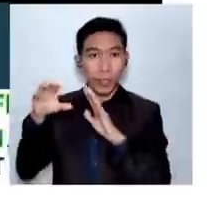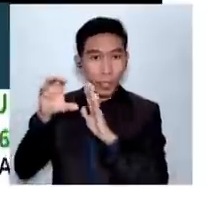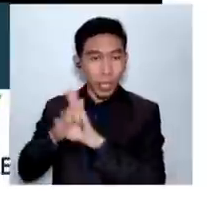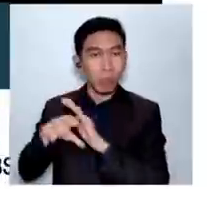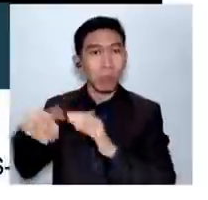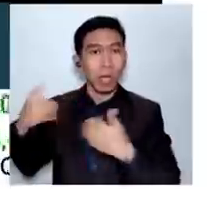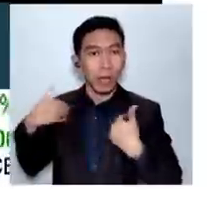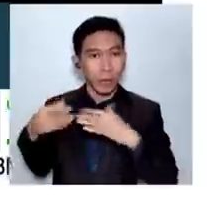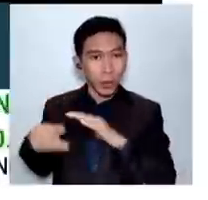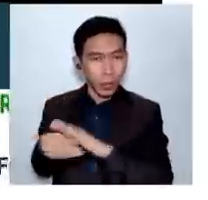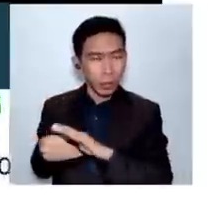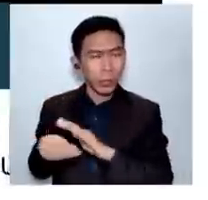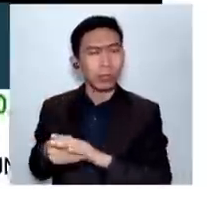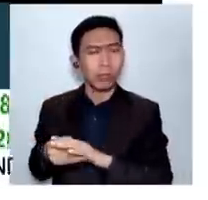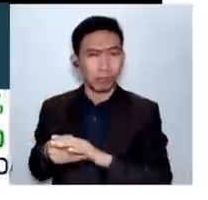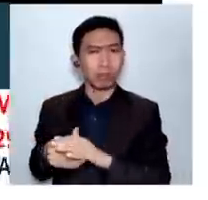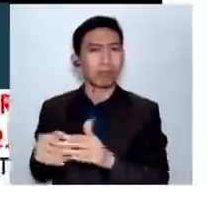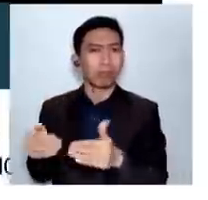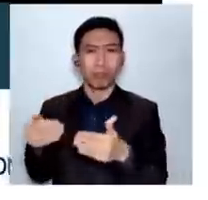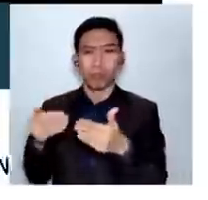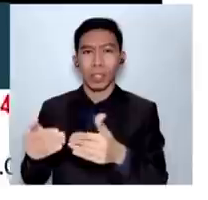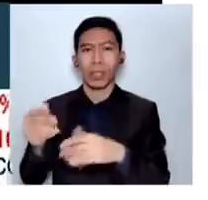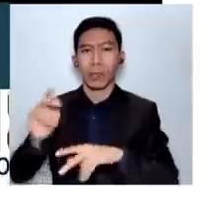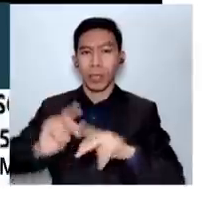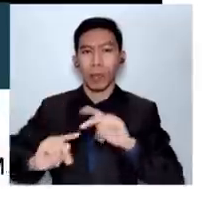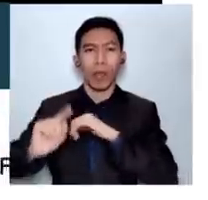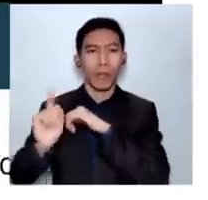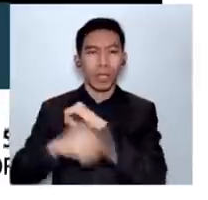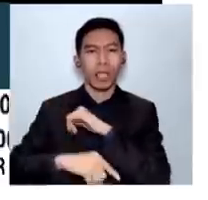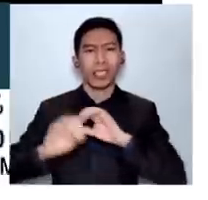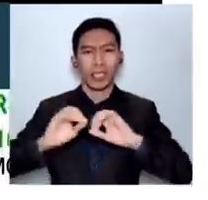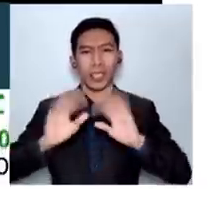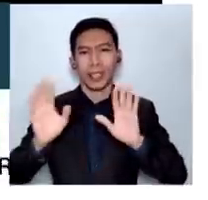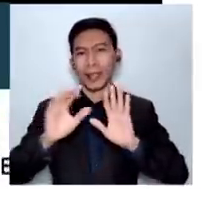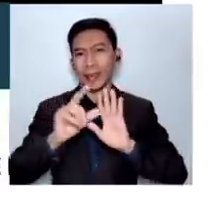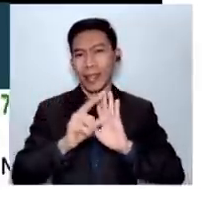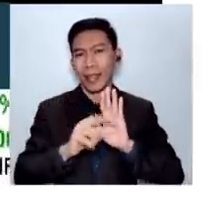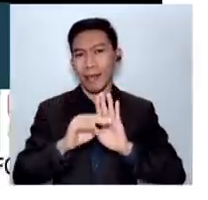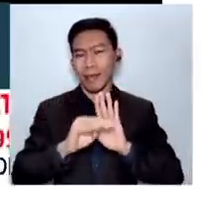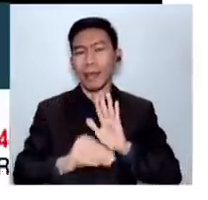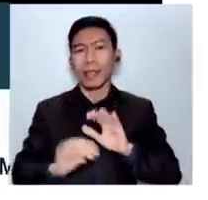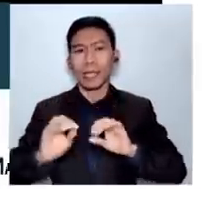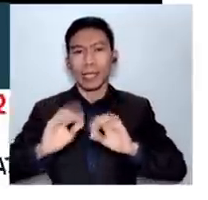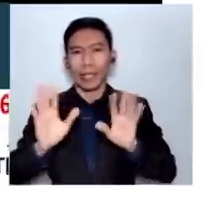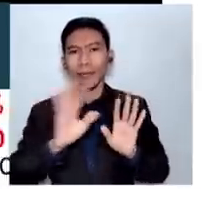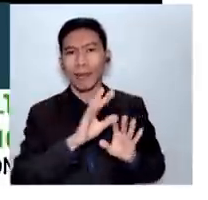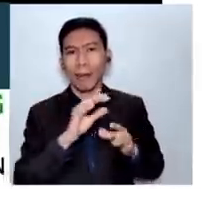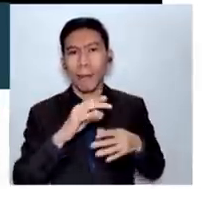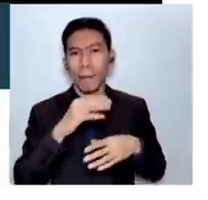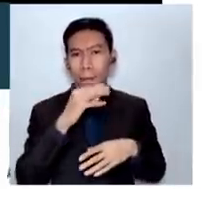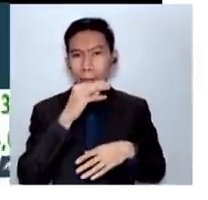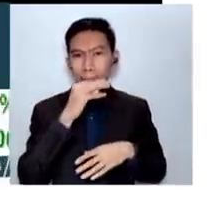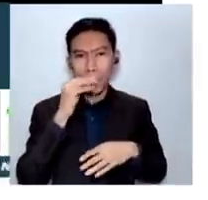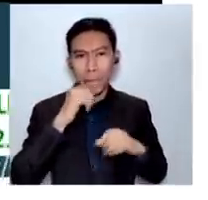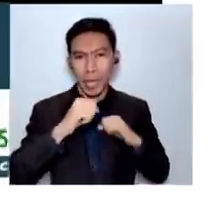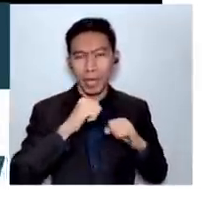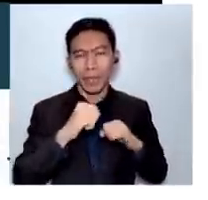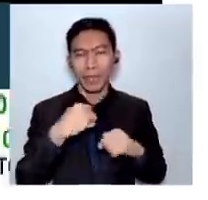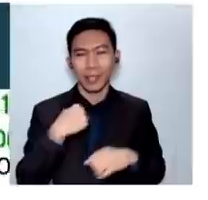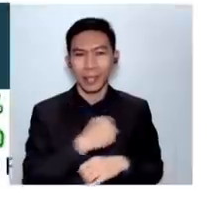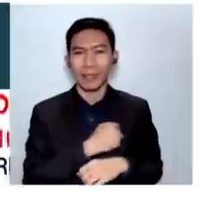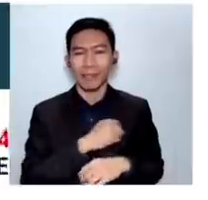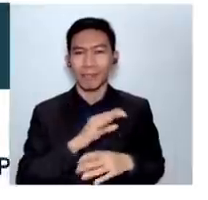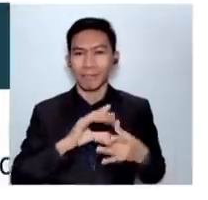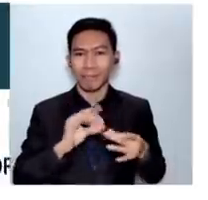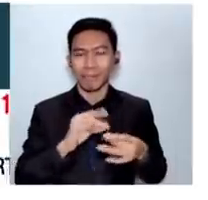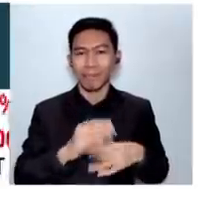committed, then people should be punished. Klarong-klaro po yan, sinasabi po ni Senator Manny Pacquiao yan. Right, we're going to have to leave it at that.